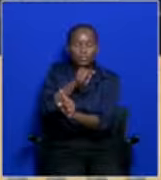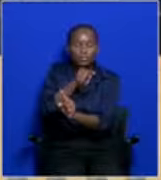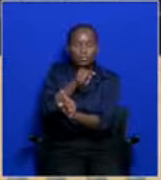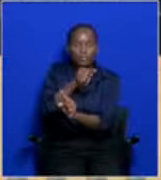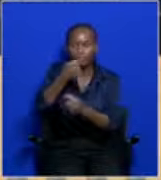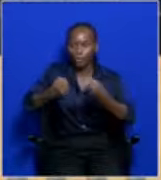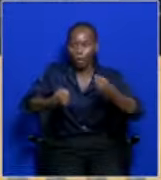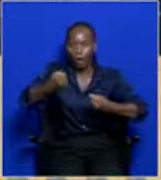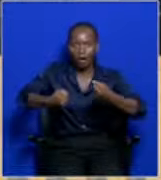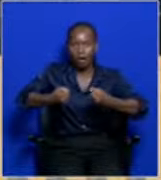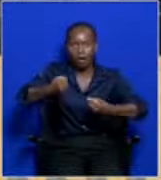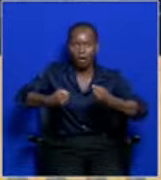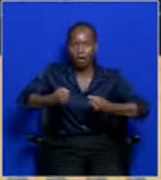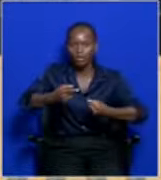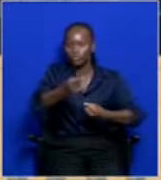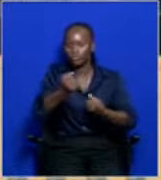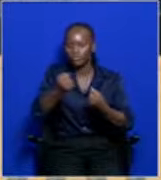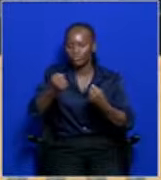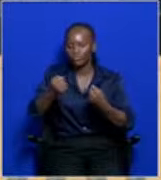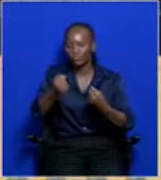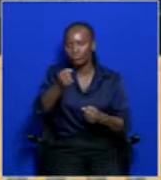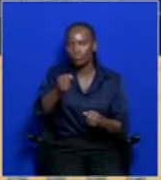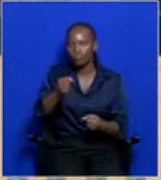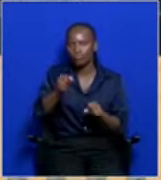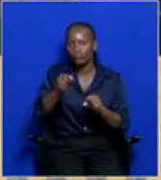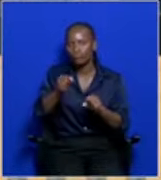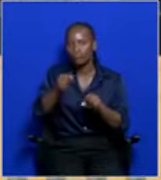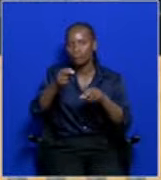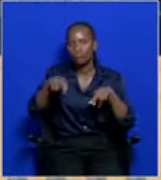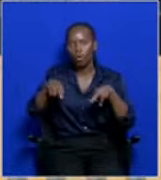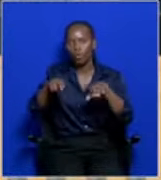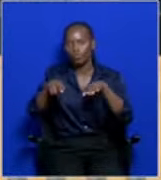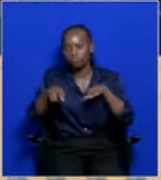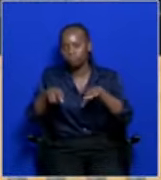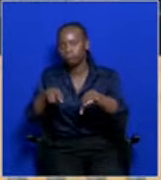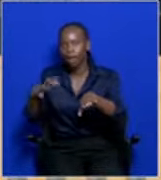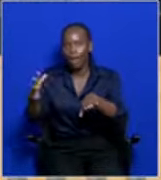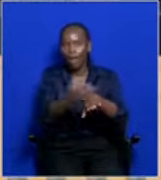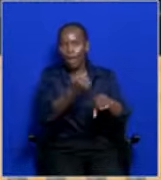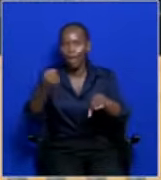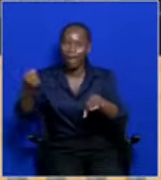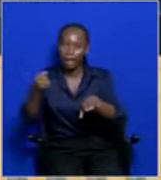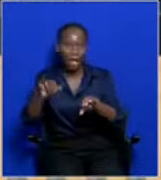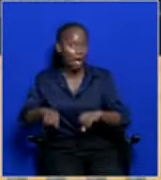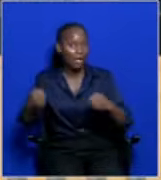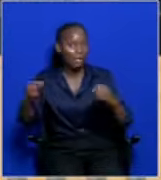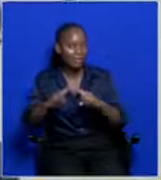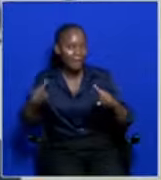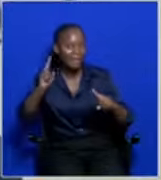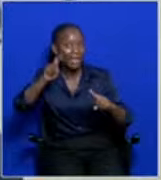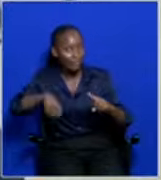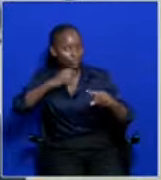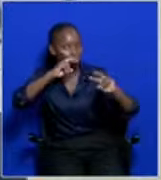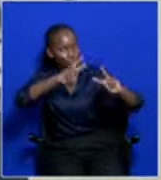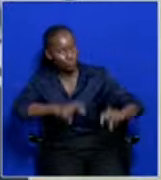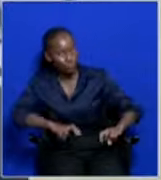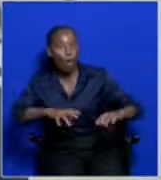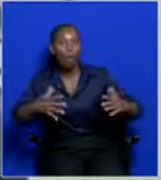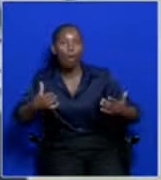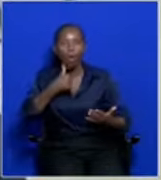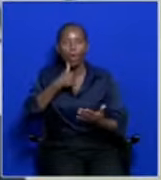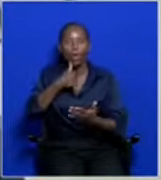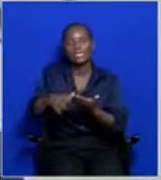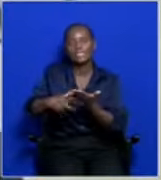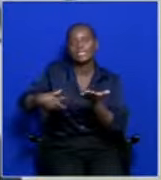road. So you need to follow up and do further and give a traffic fine if it warrants a traffic fine. So